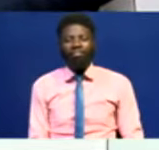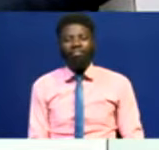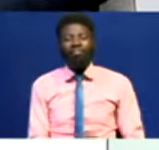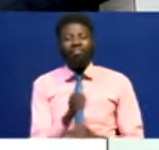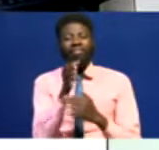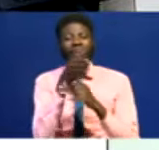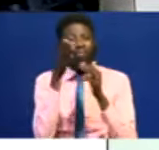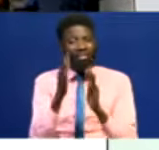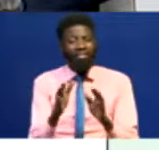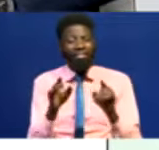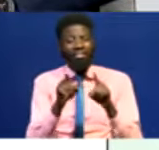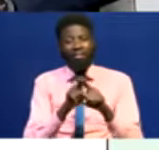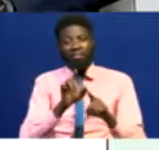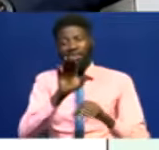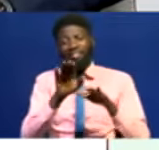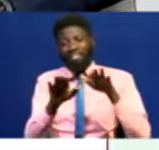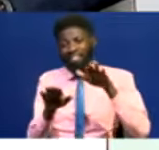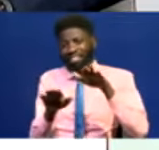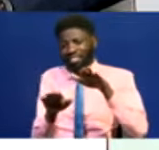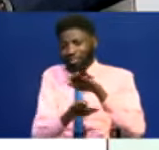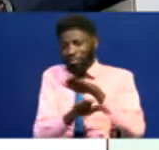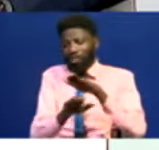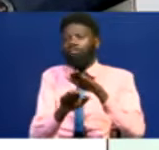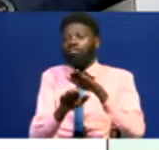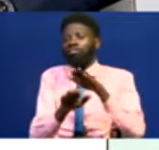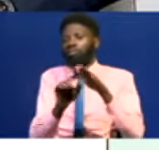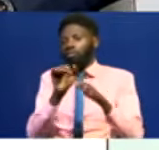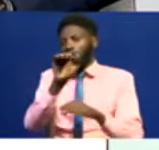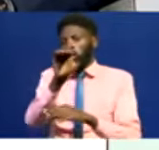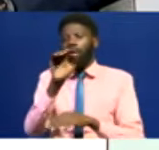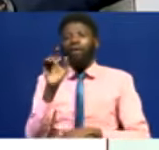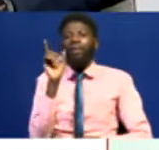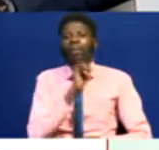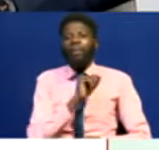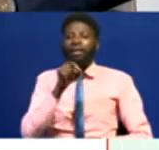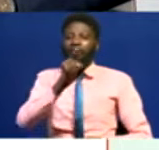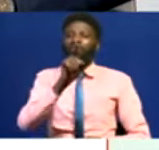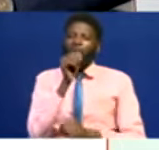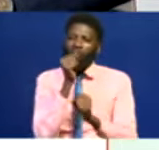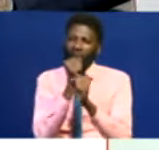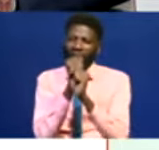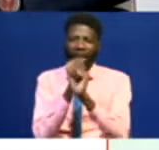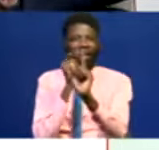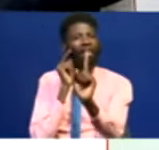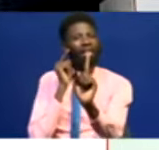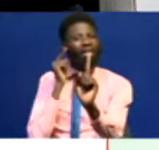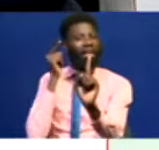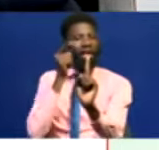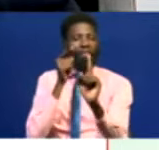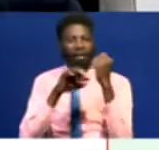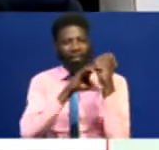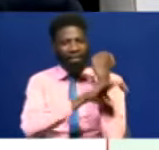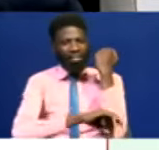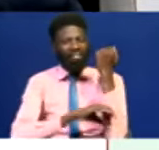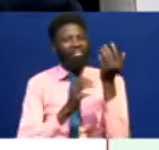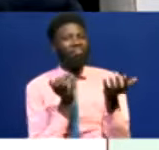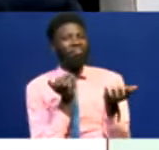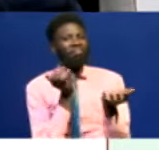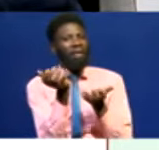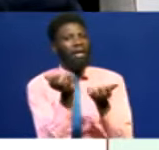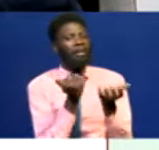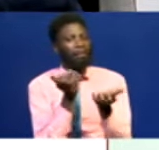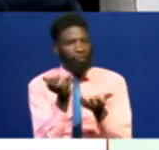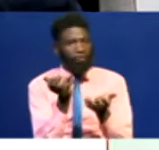Ambassadors and their deputies abroad have been tasked to mainly work on promoting the country's business profile in